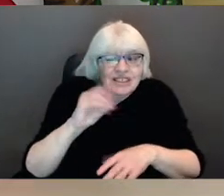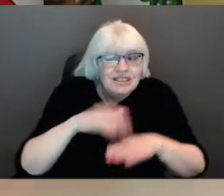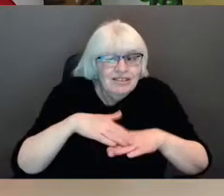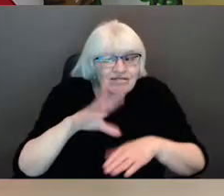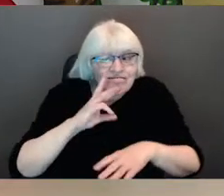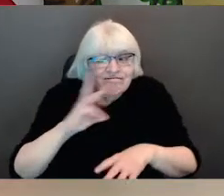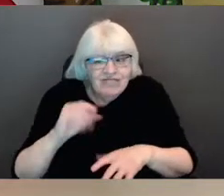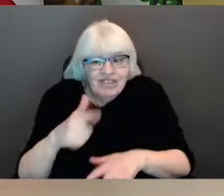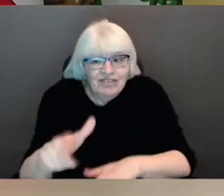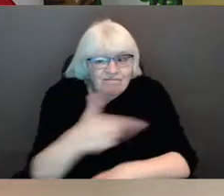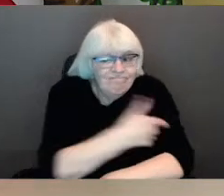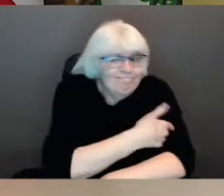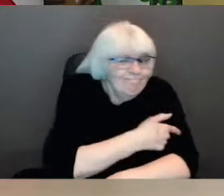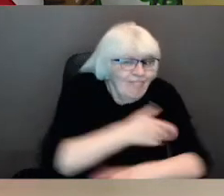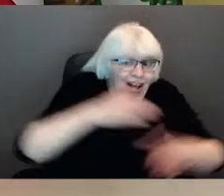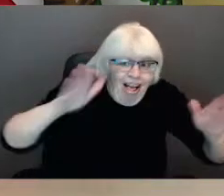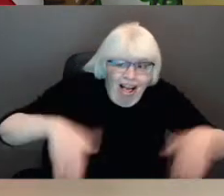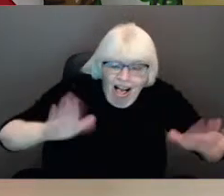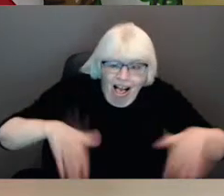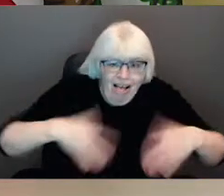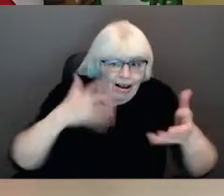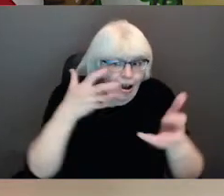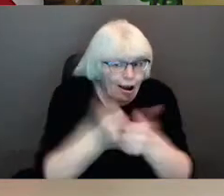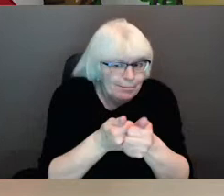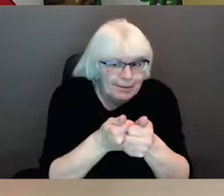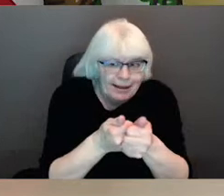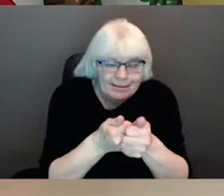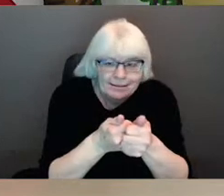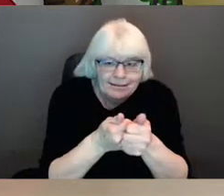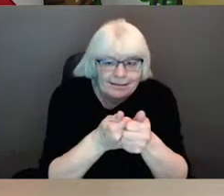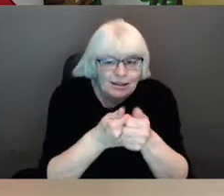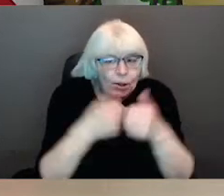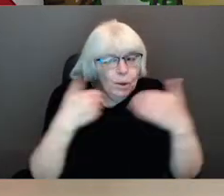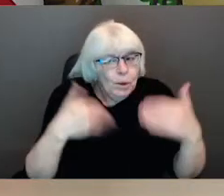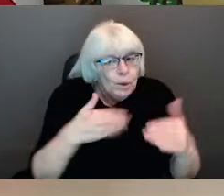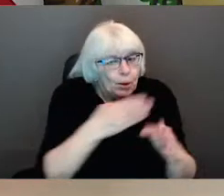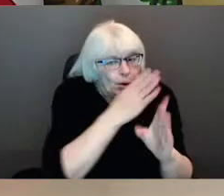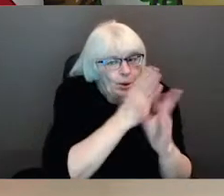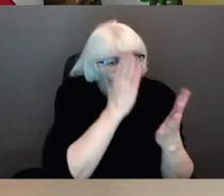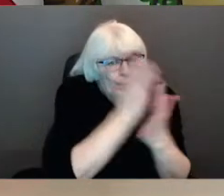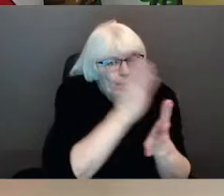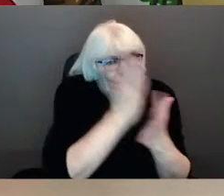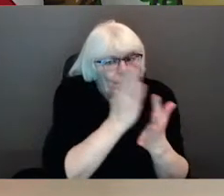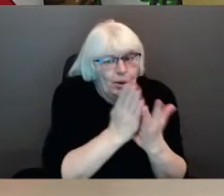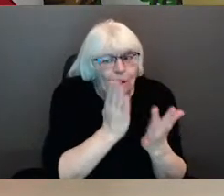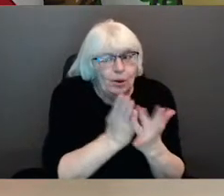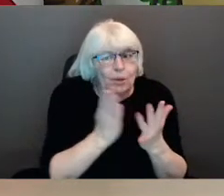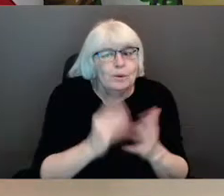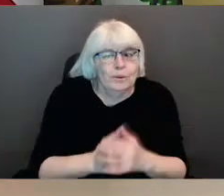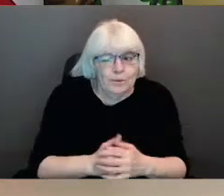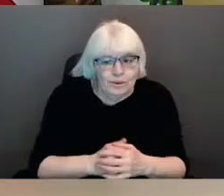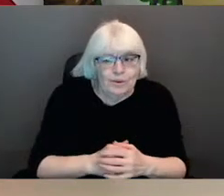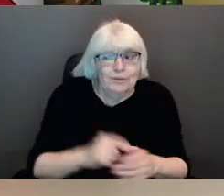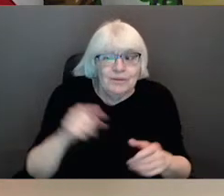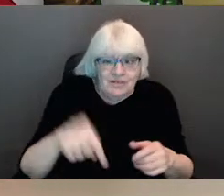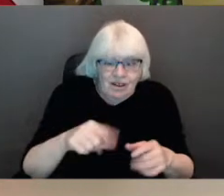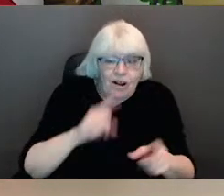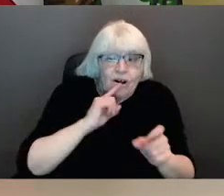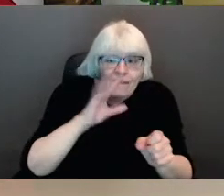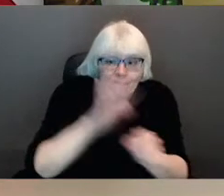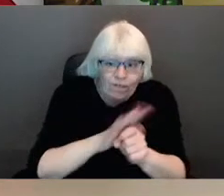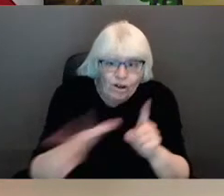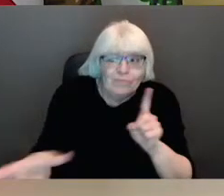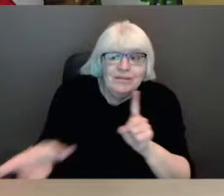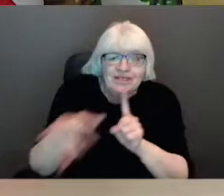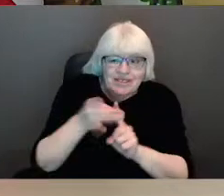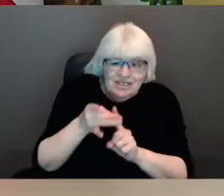date. By reducing the risk of someone with a confirmed diagnosis of COVID-19 from progressing to severe